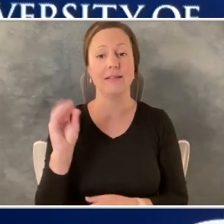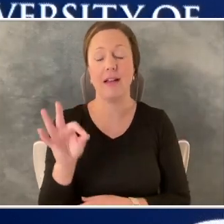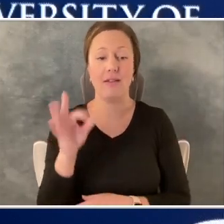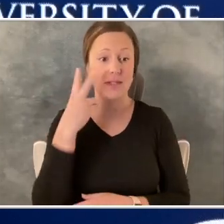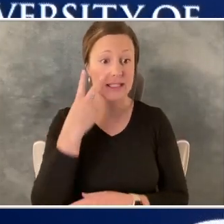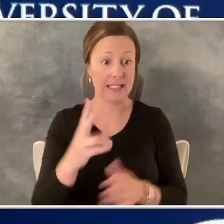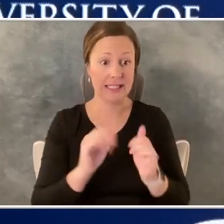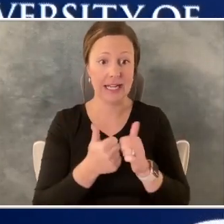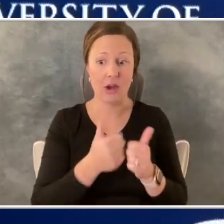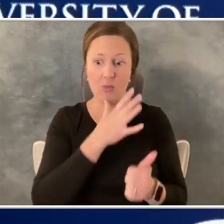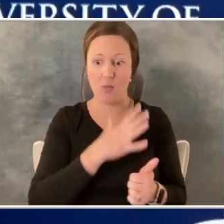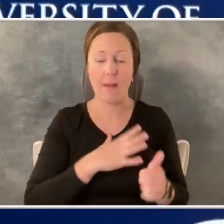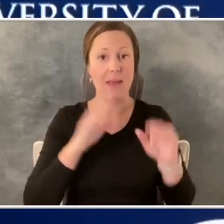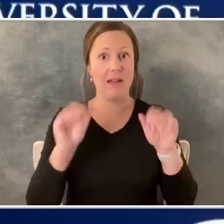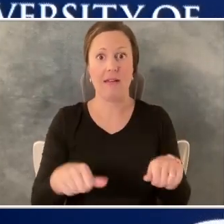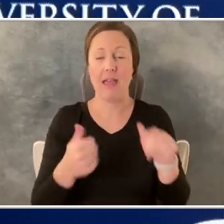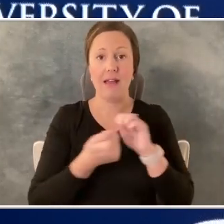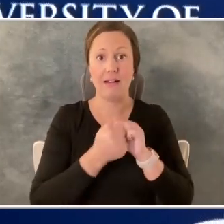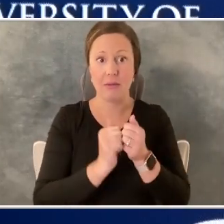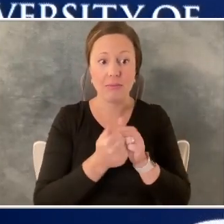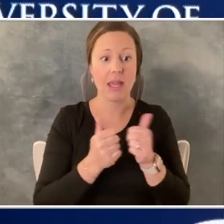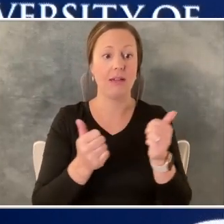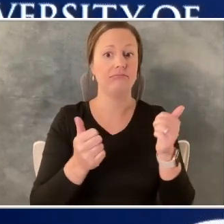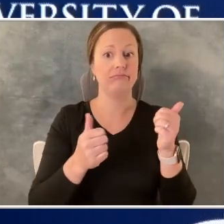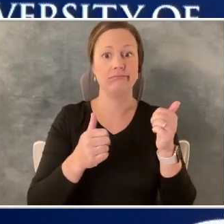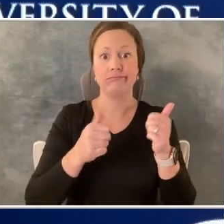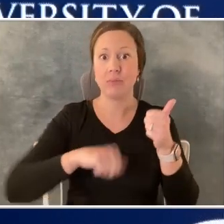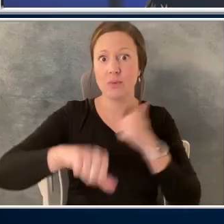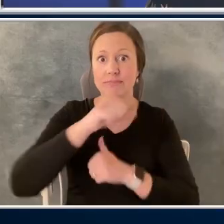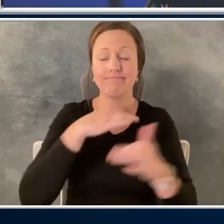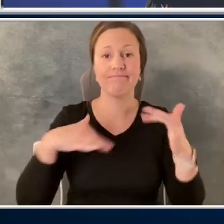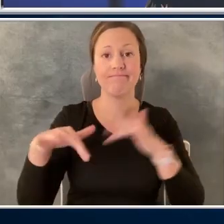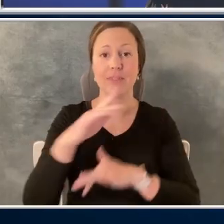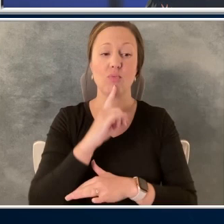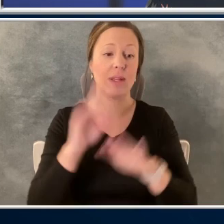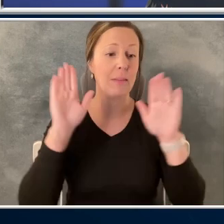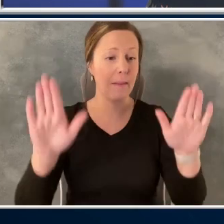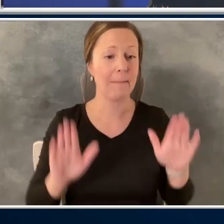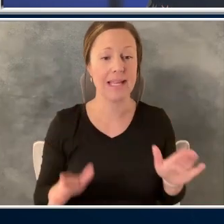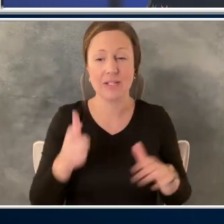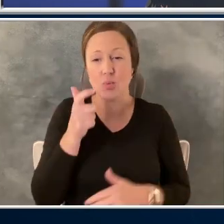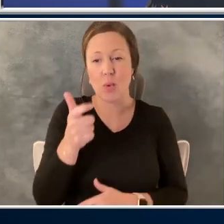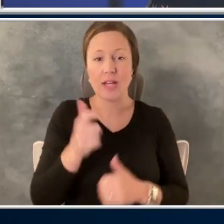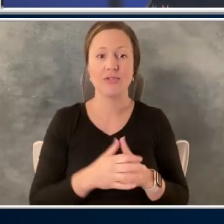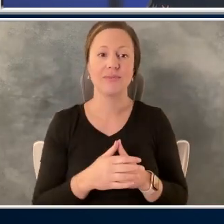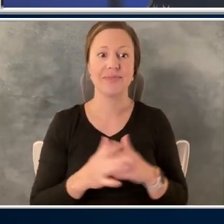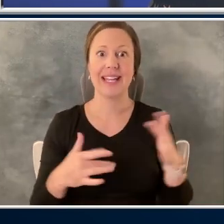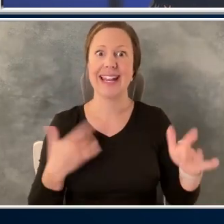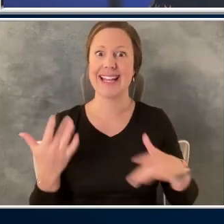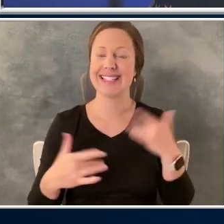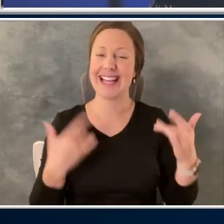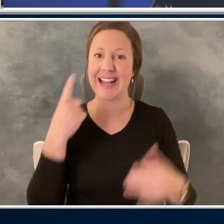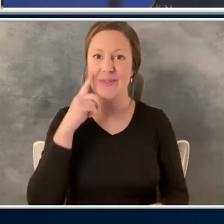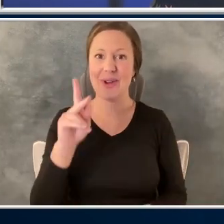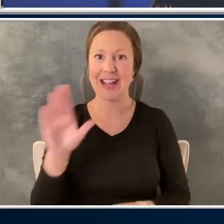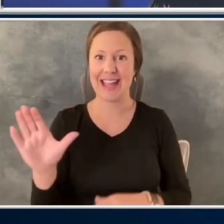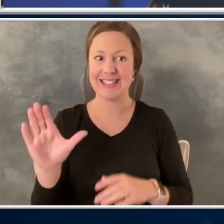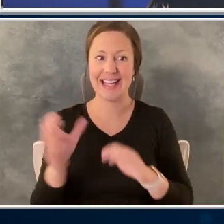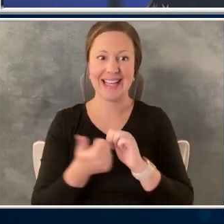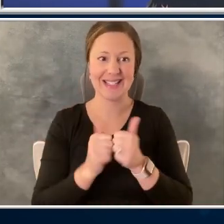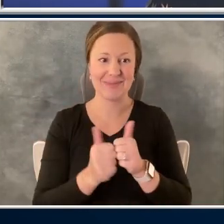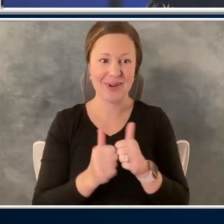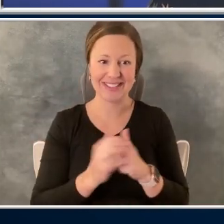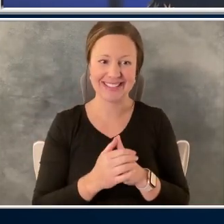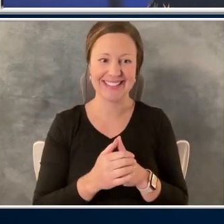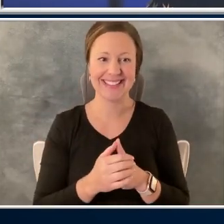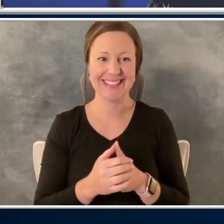compete on this stage, and it's really been great to watch. Such an exciting time in Kansas City sports across the board this whole year, right? Yeah, really.